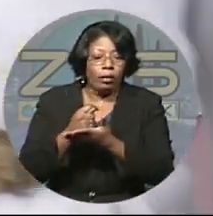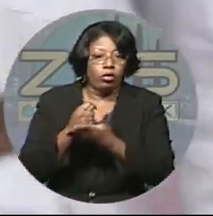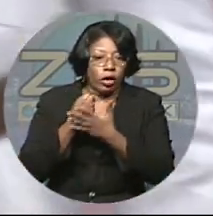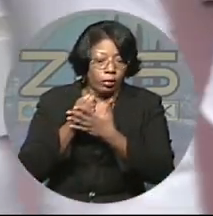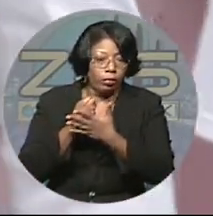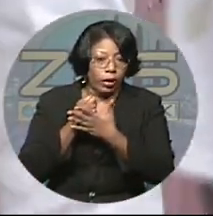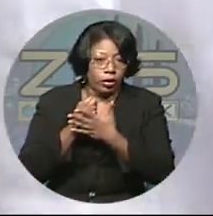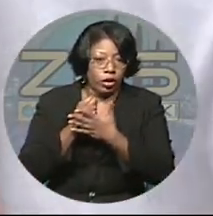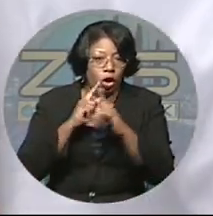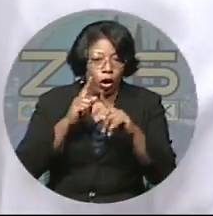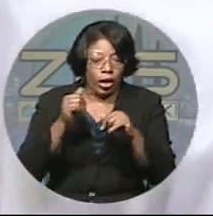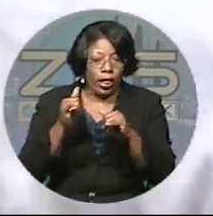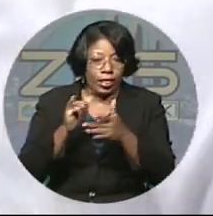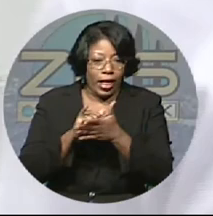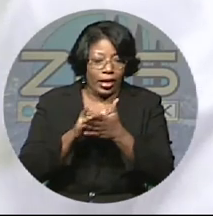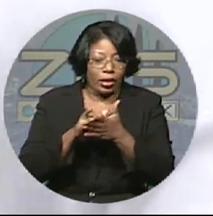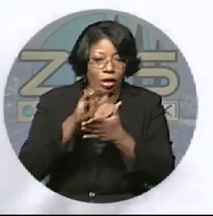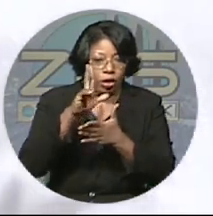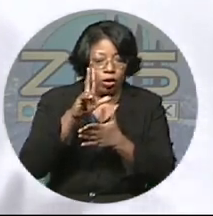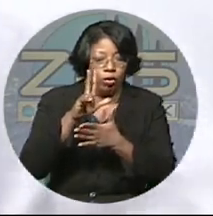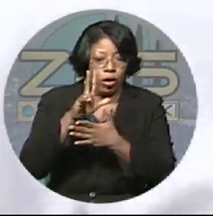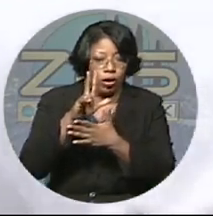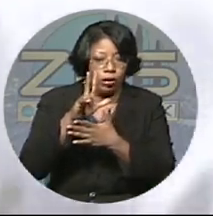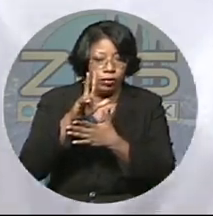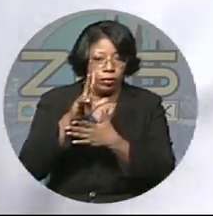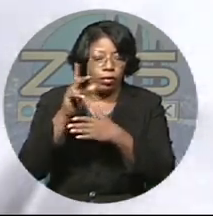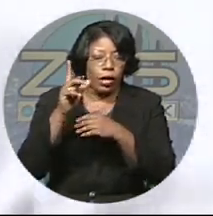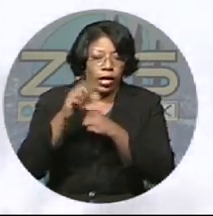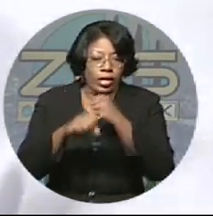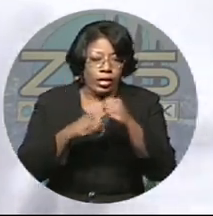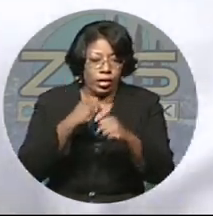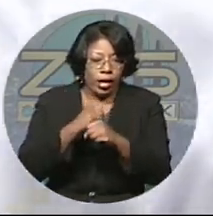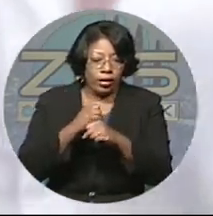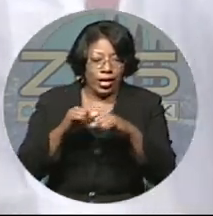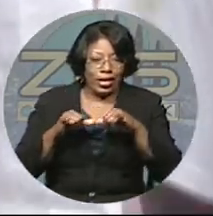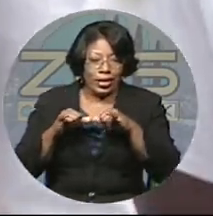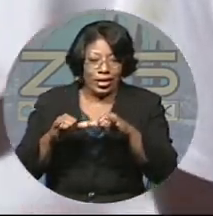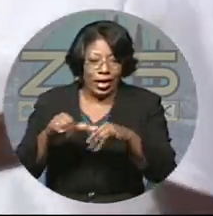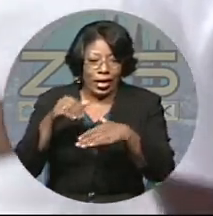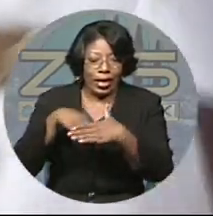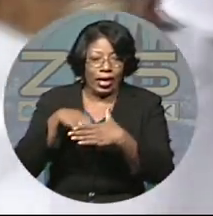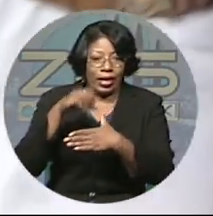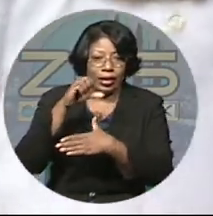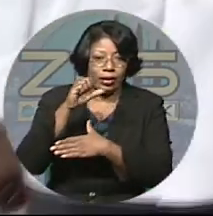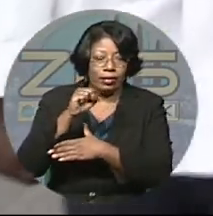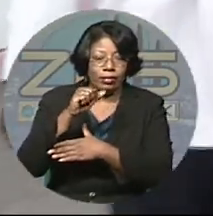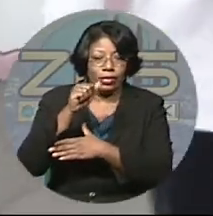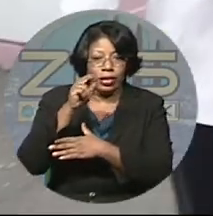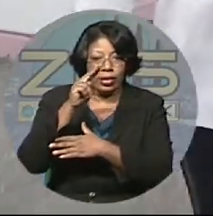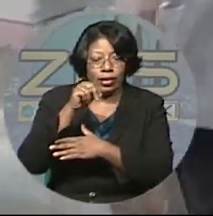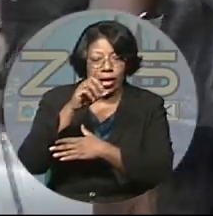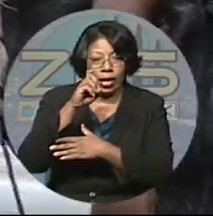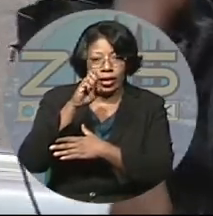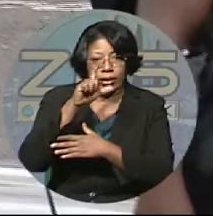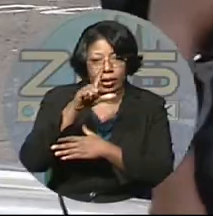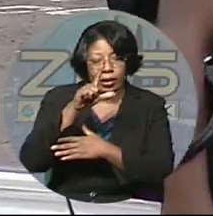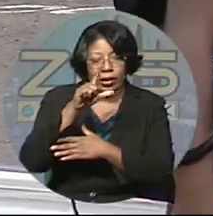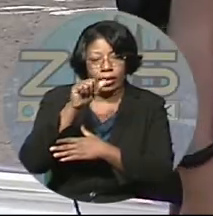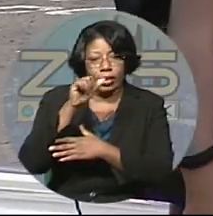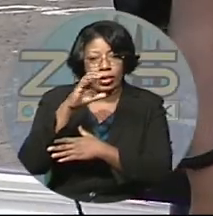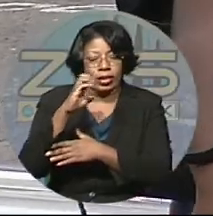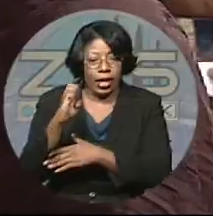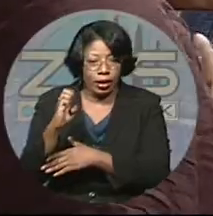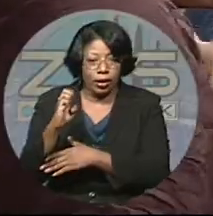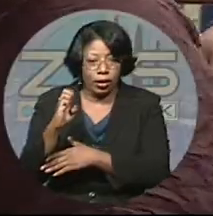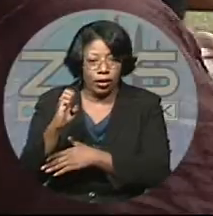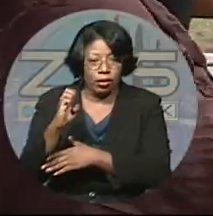She also ordered that he spend the last 3 years of his sentence at Sandilands so that he can be monitored prior to his release. Outside court,